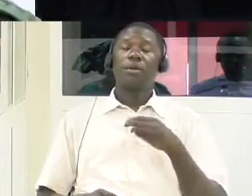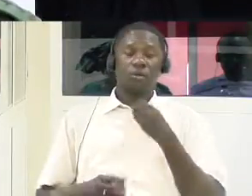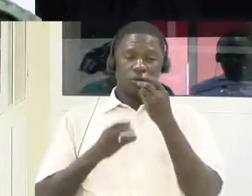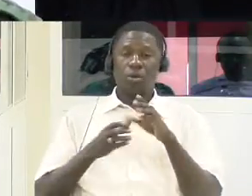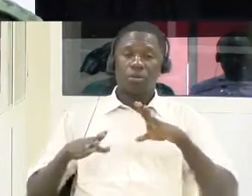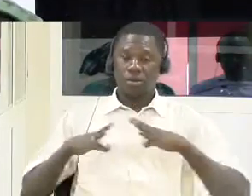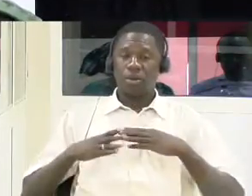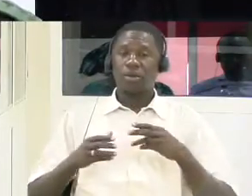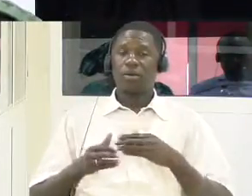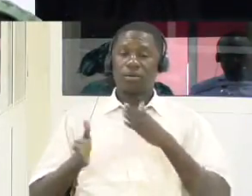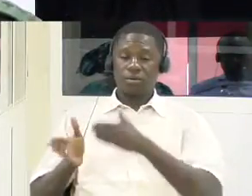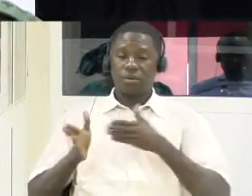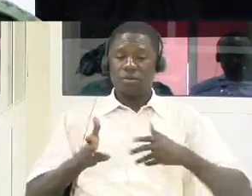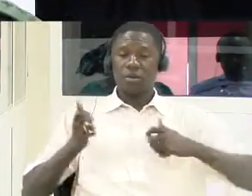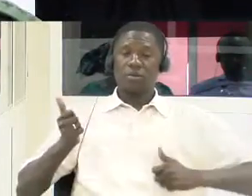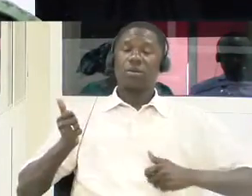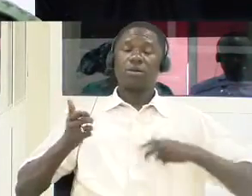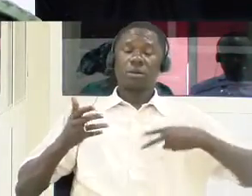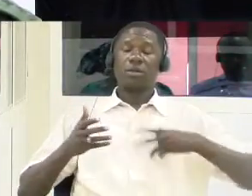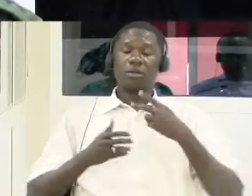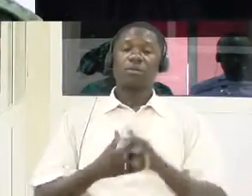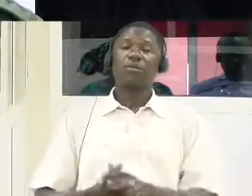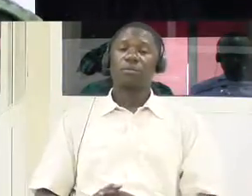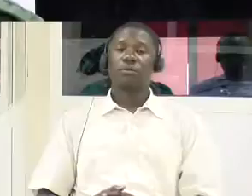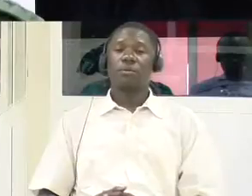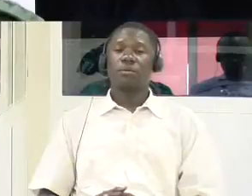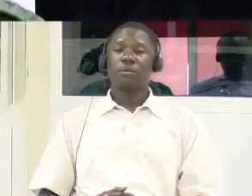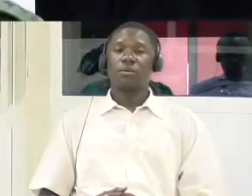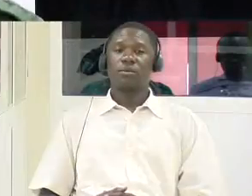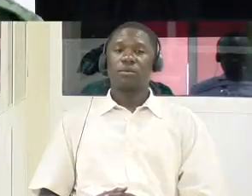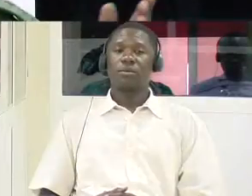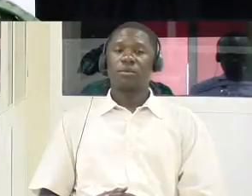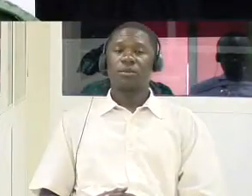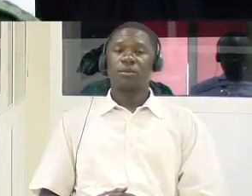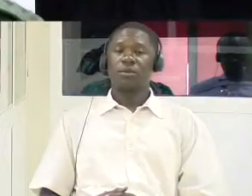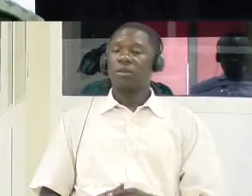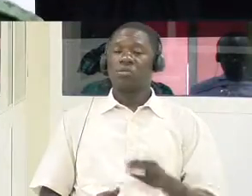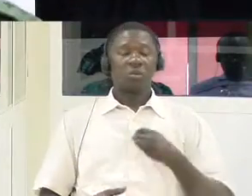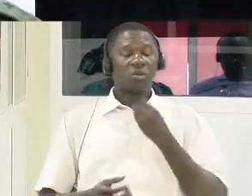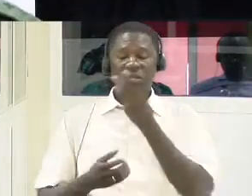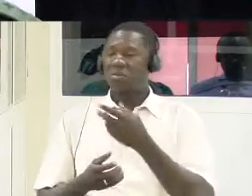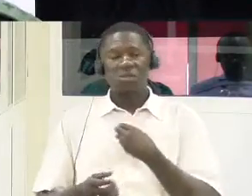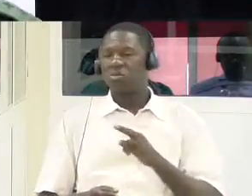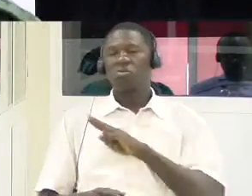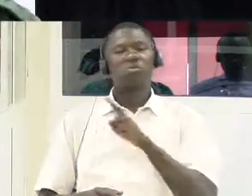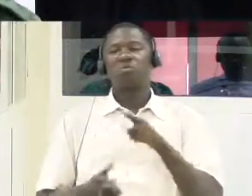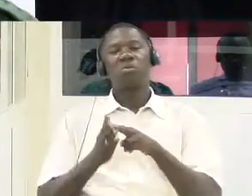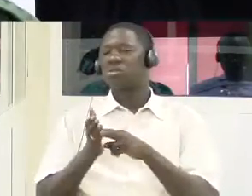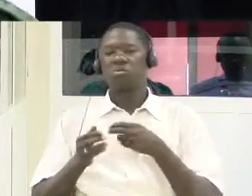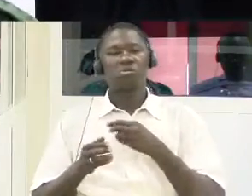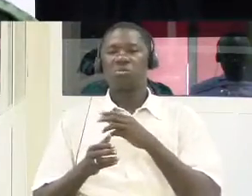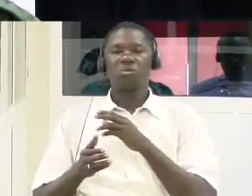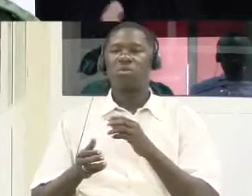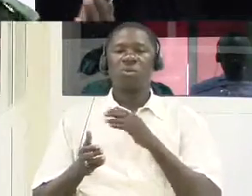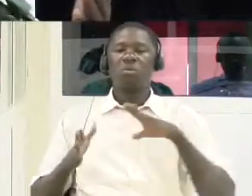guys, my commanding officer told me that he said there is no need for a quarter guard. This is just a family visit. And this is